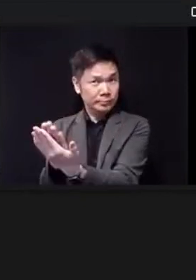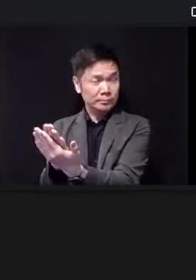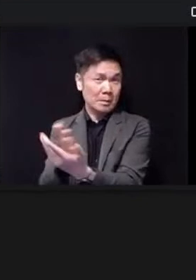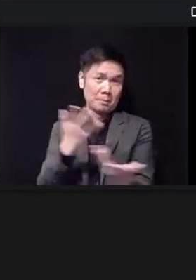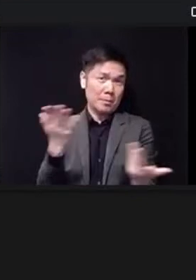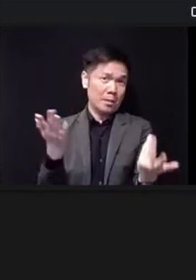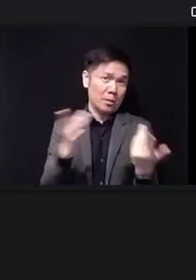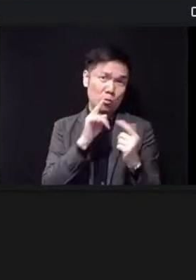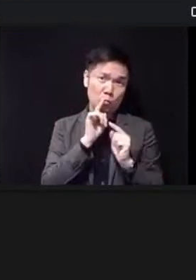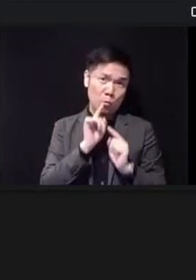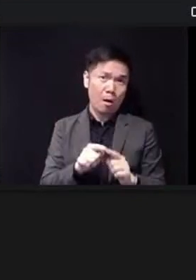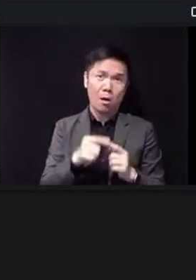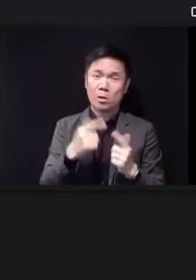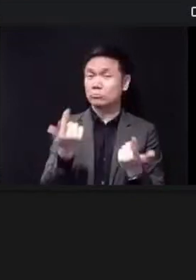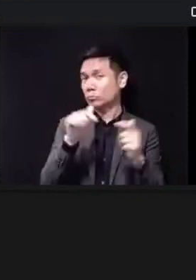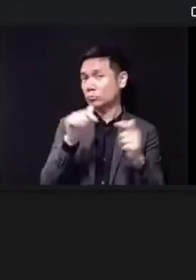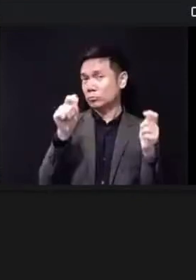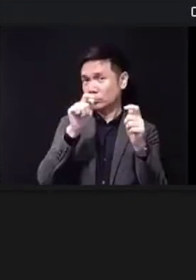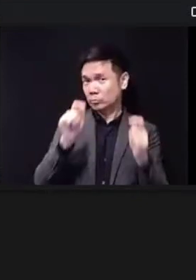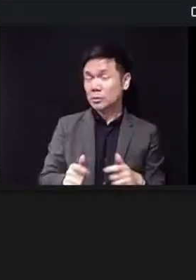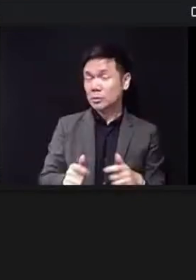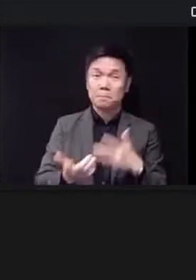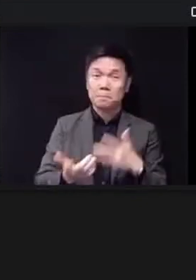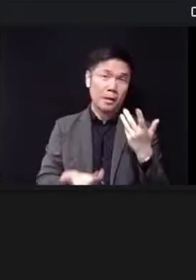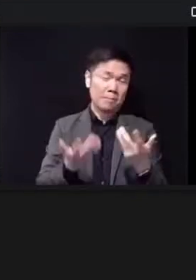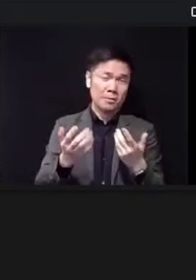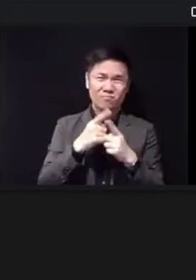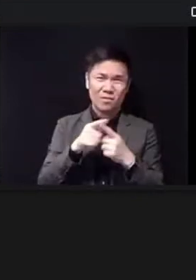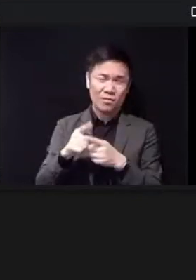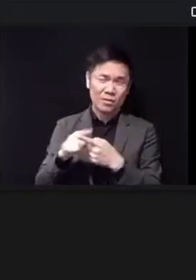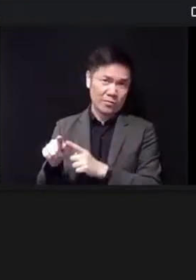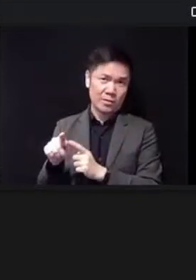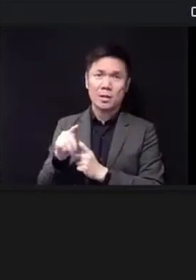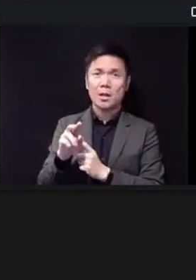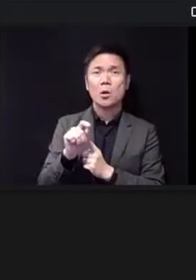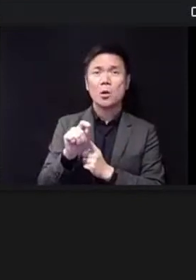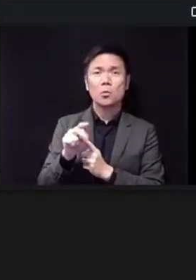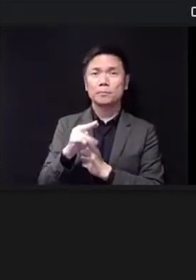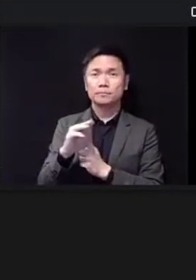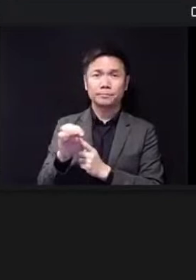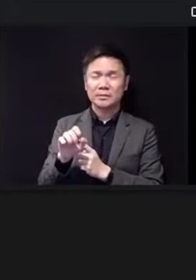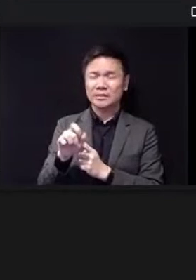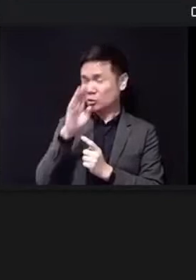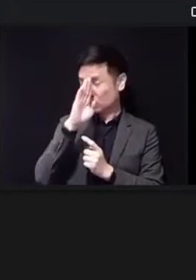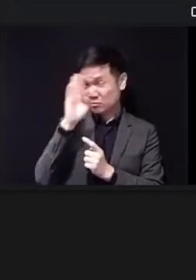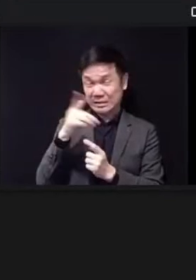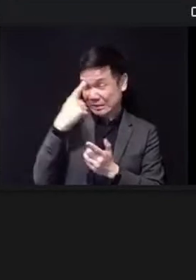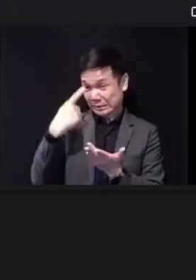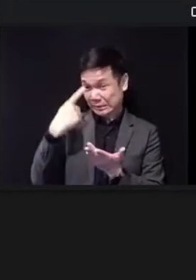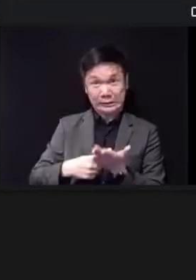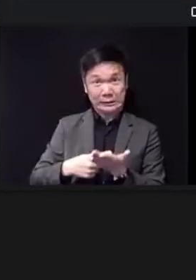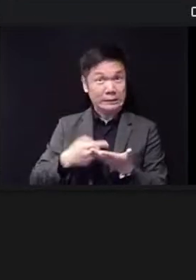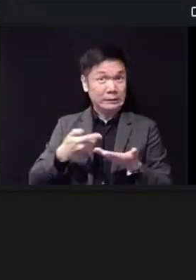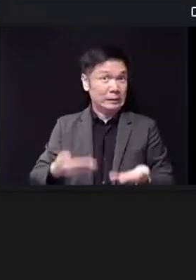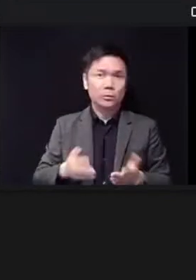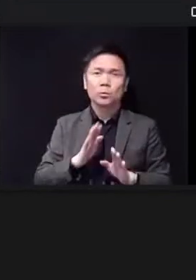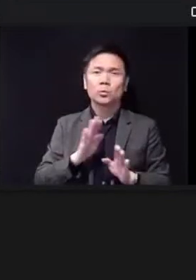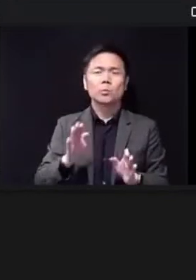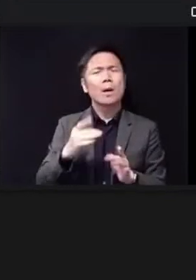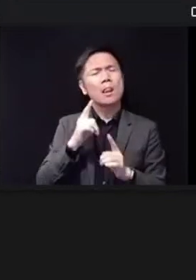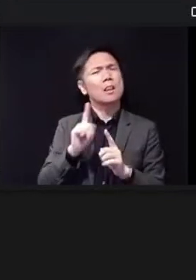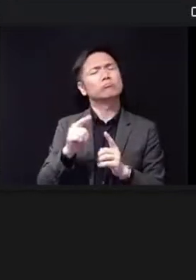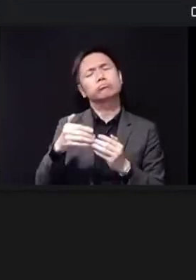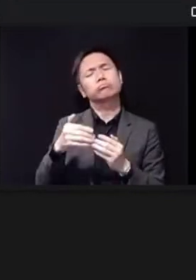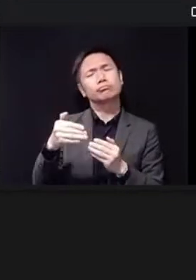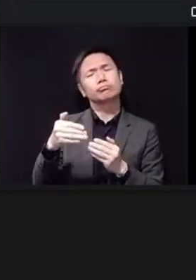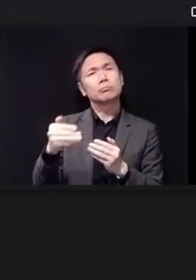other relevant documents, including potential outcomes. Again, not prejudging anything, but giving kind of the various